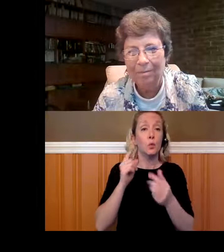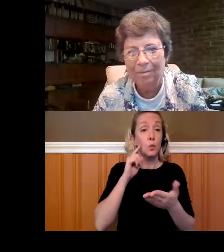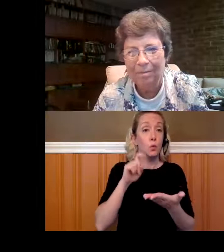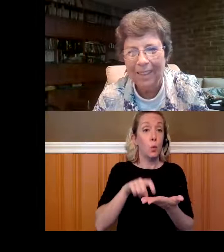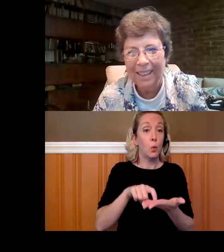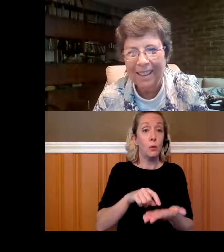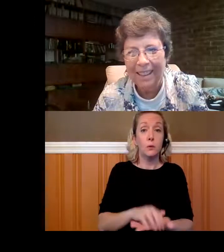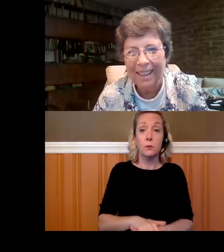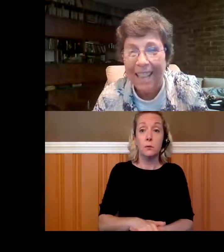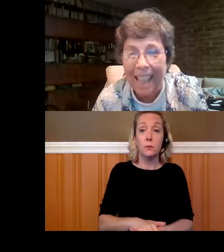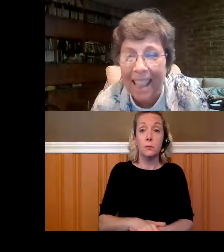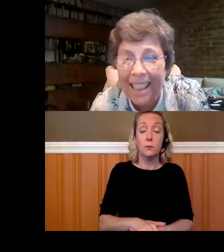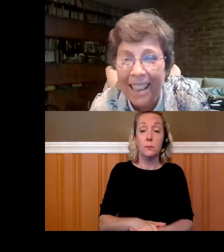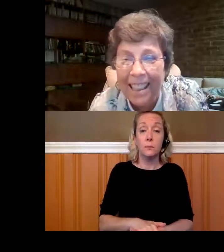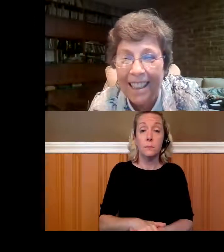again?